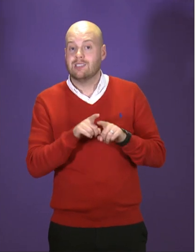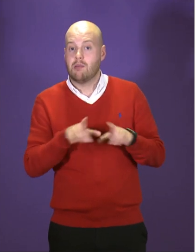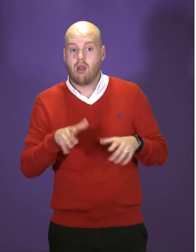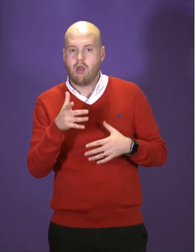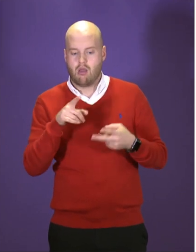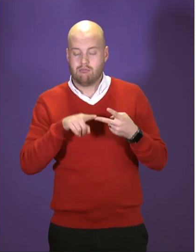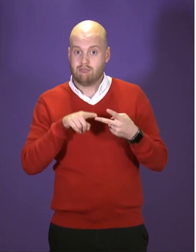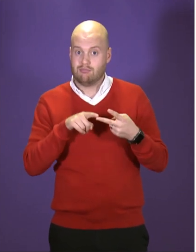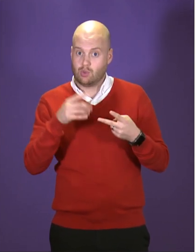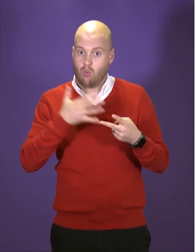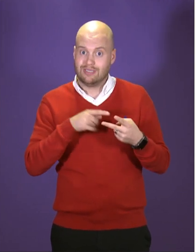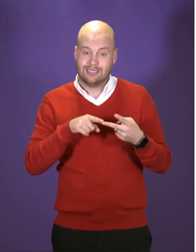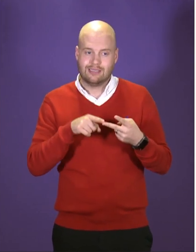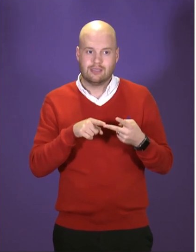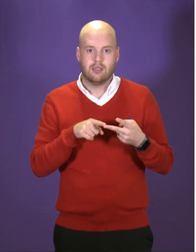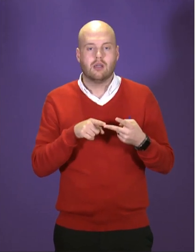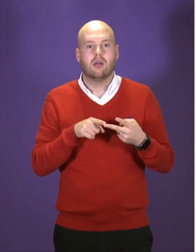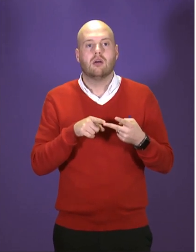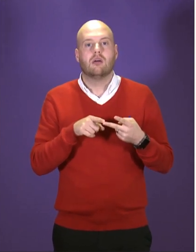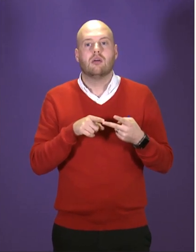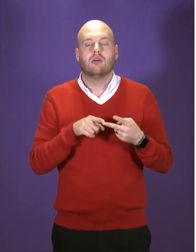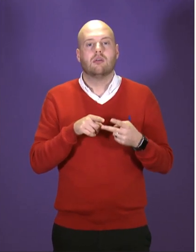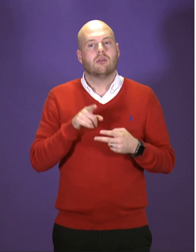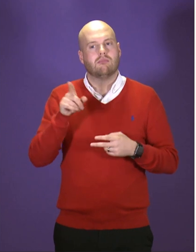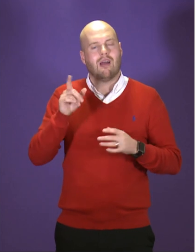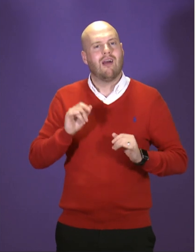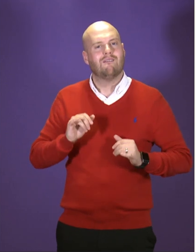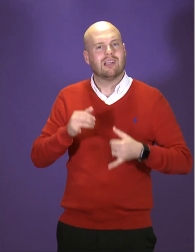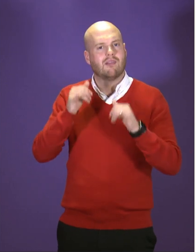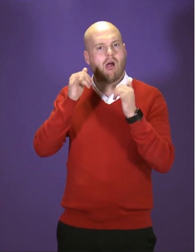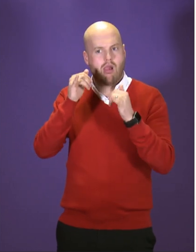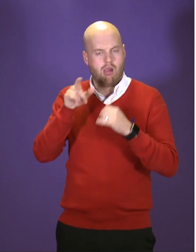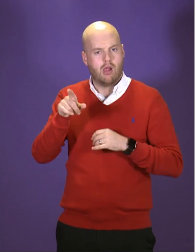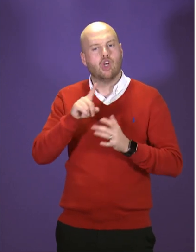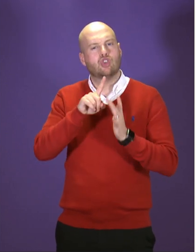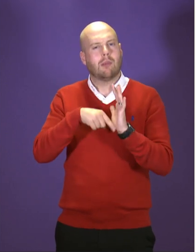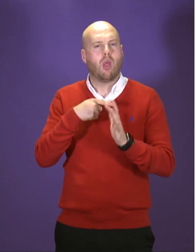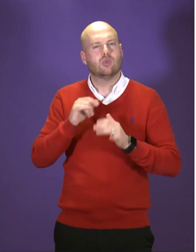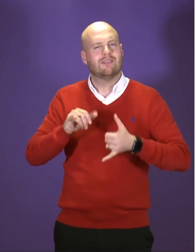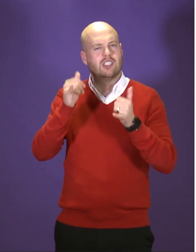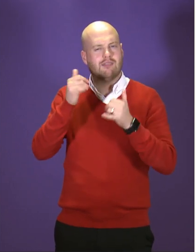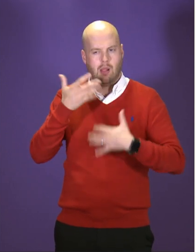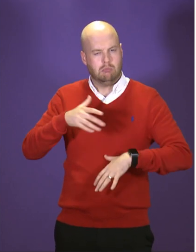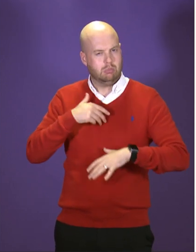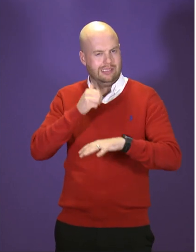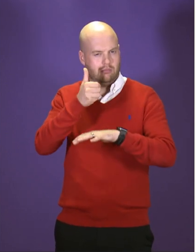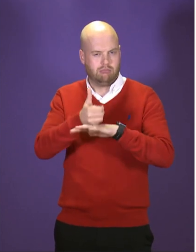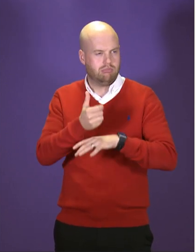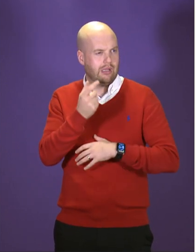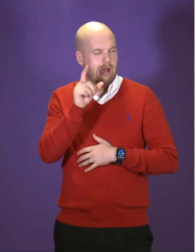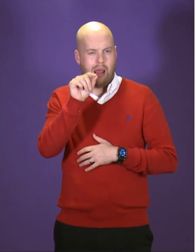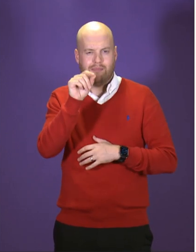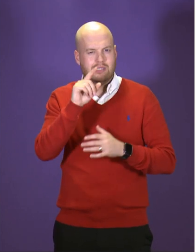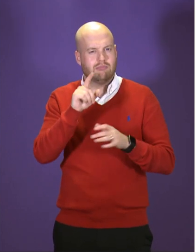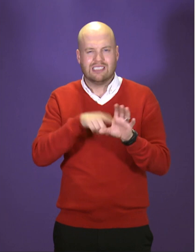in another case, at the Jaipur Literature Festival, which is a festival that we started 11 years ago, and we started